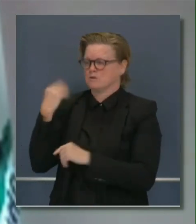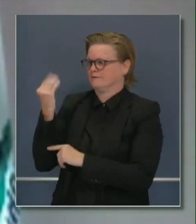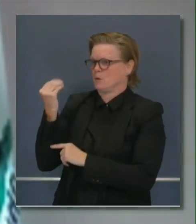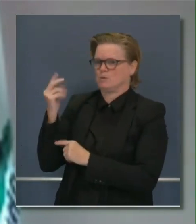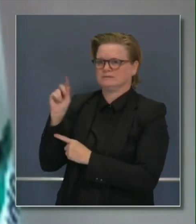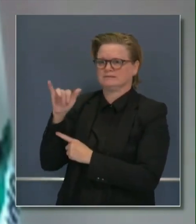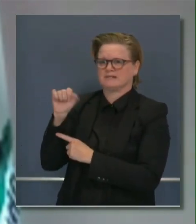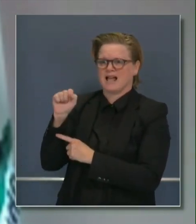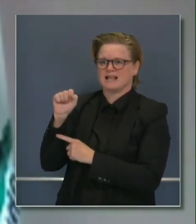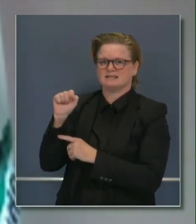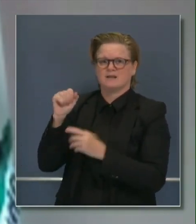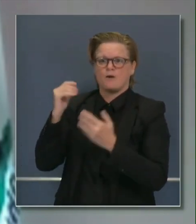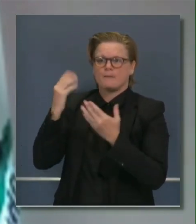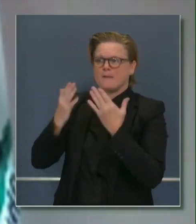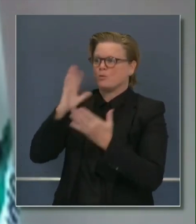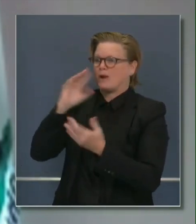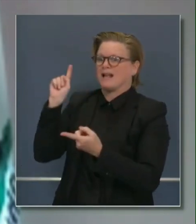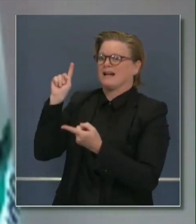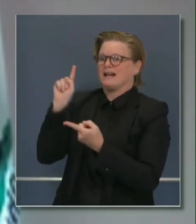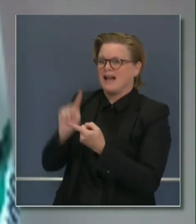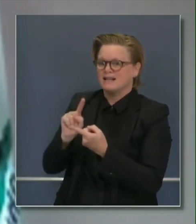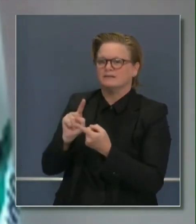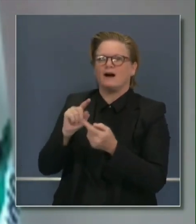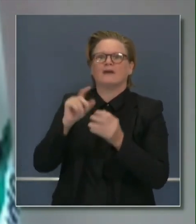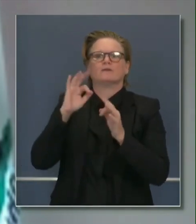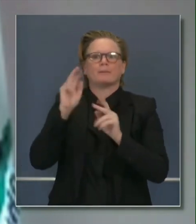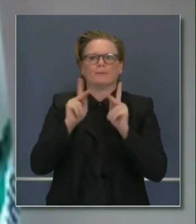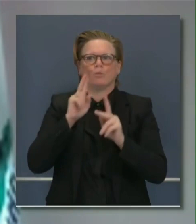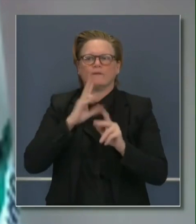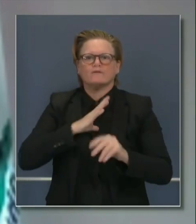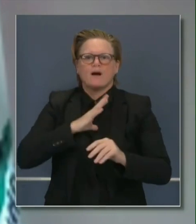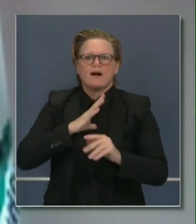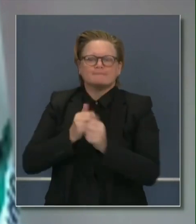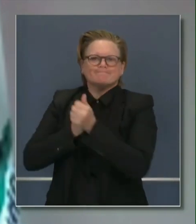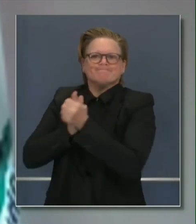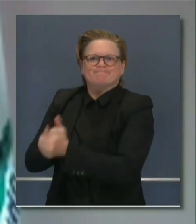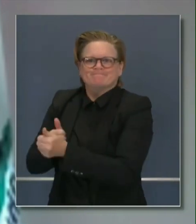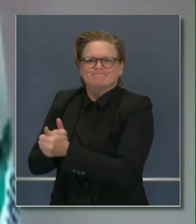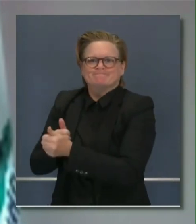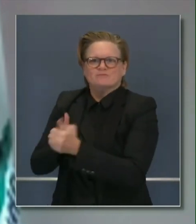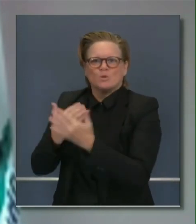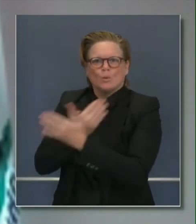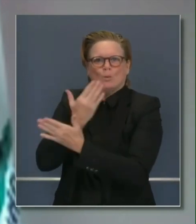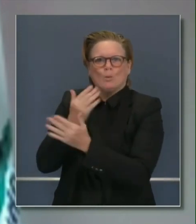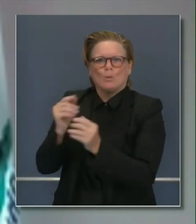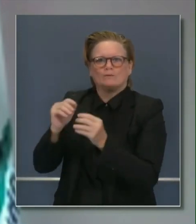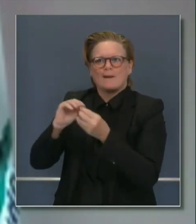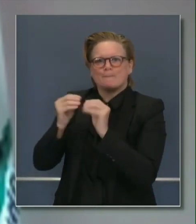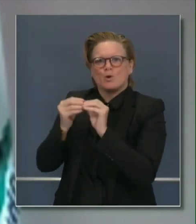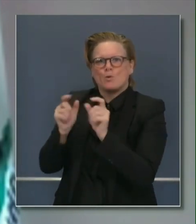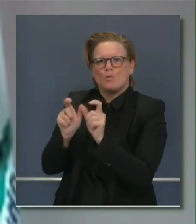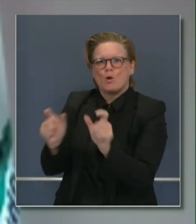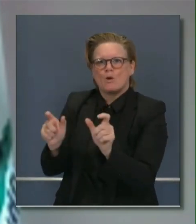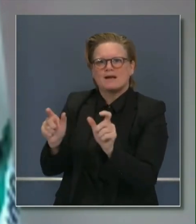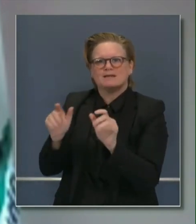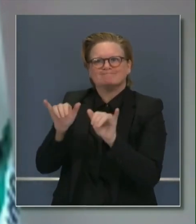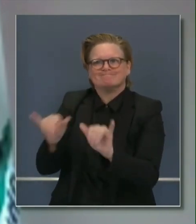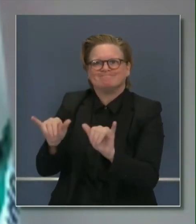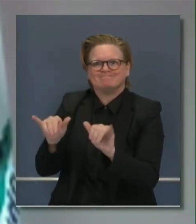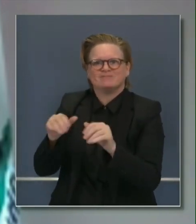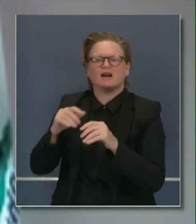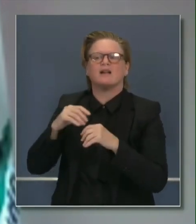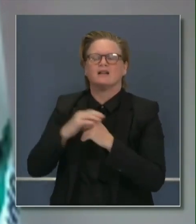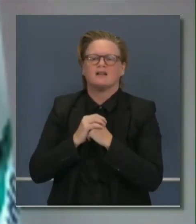this as an important tool to reduce transmission. So stay tuned on that. A lot of work with our county partners on it, and very soon